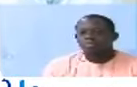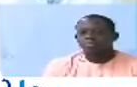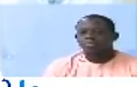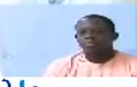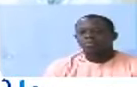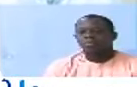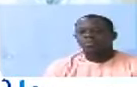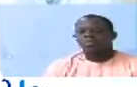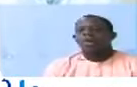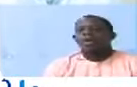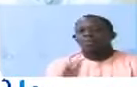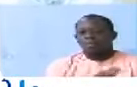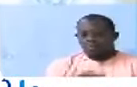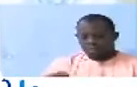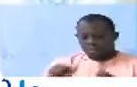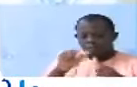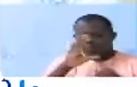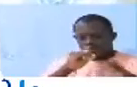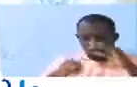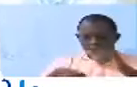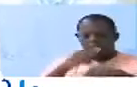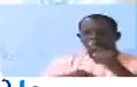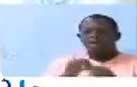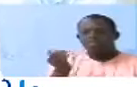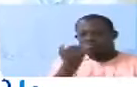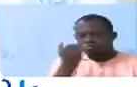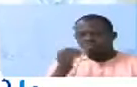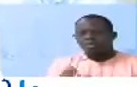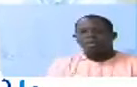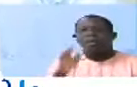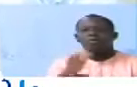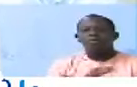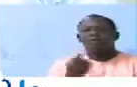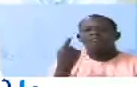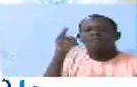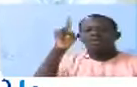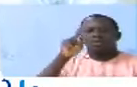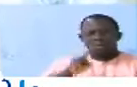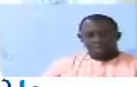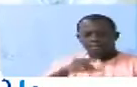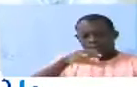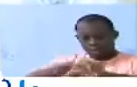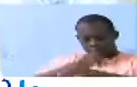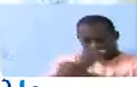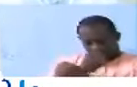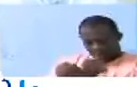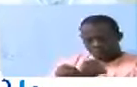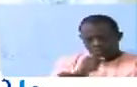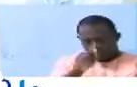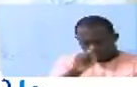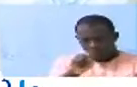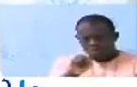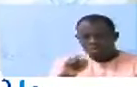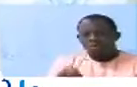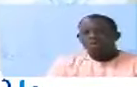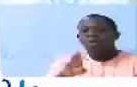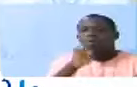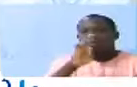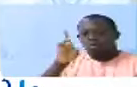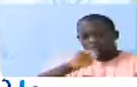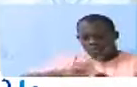food. But in the first instance of your detention, who provided